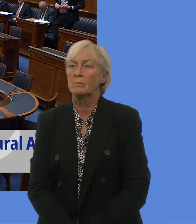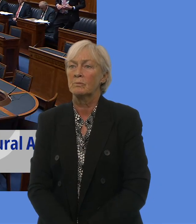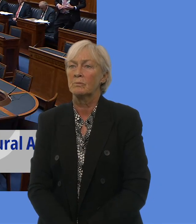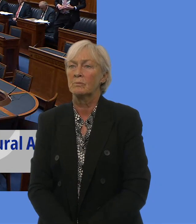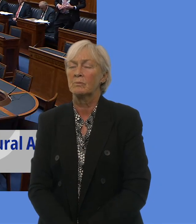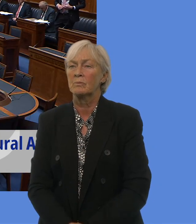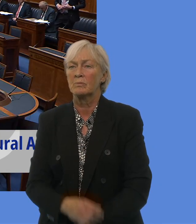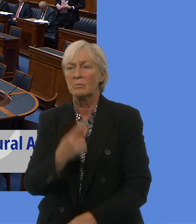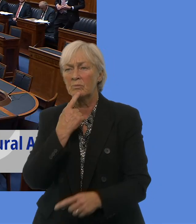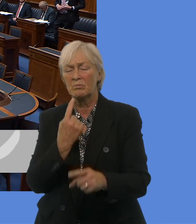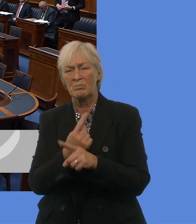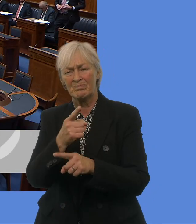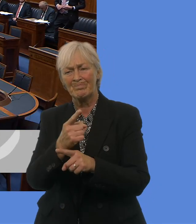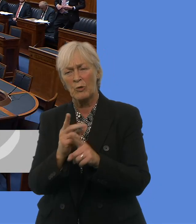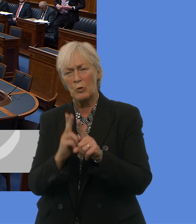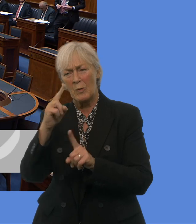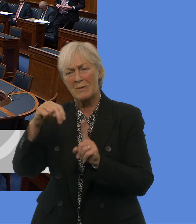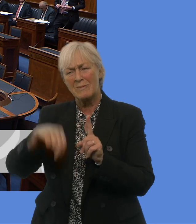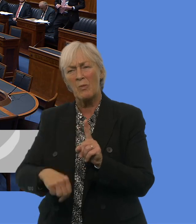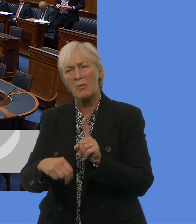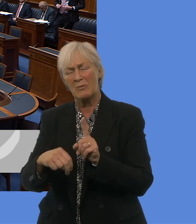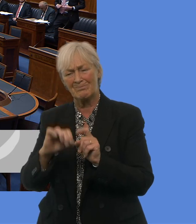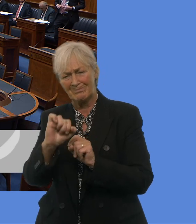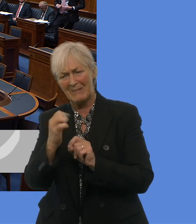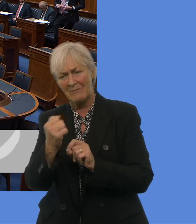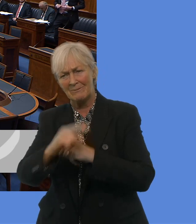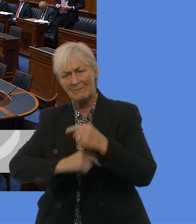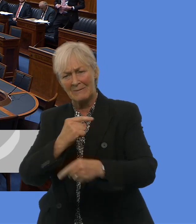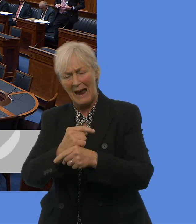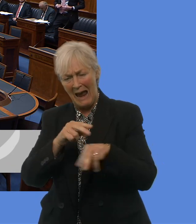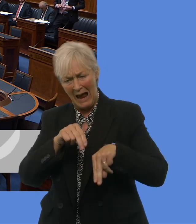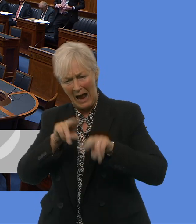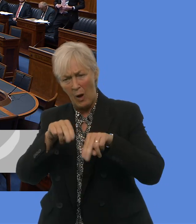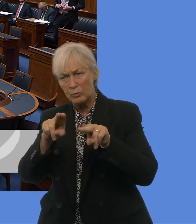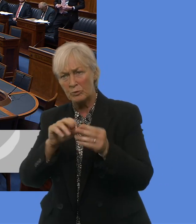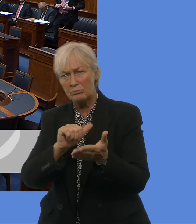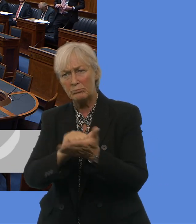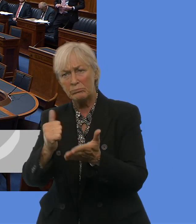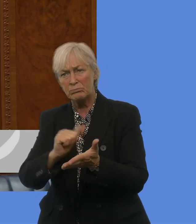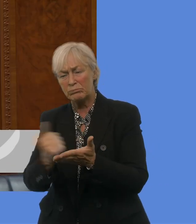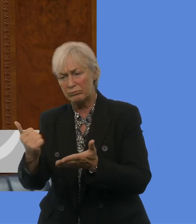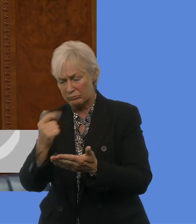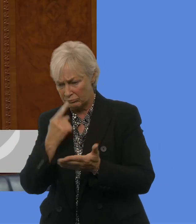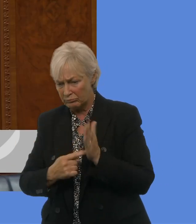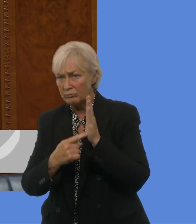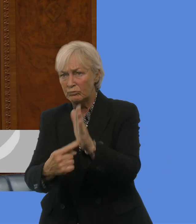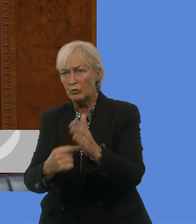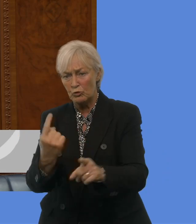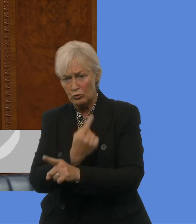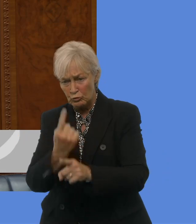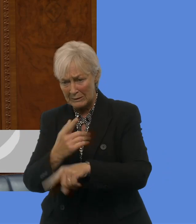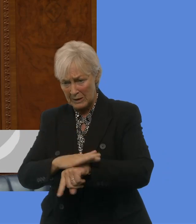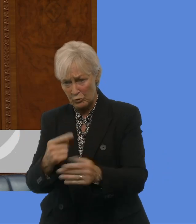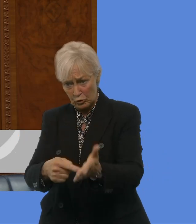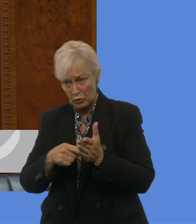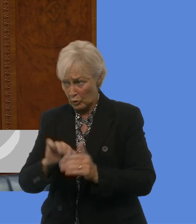Cross-border bodies seem to have a particular issue in having their annual accounts produced and laid in this Assembly on time. Can the Minister outline what